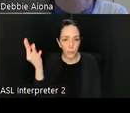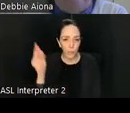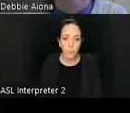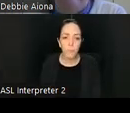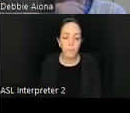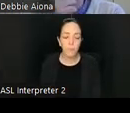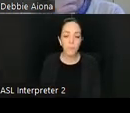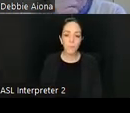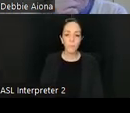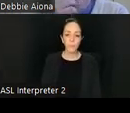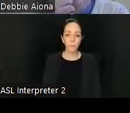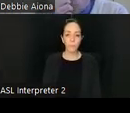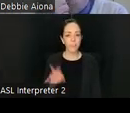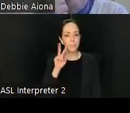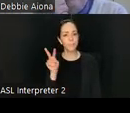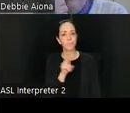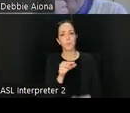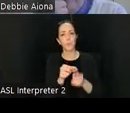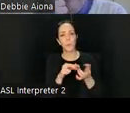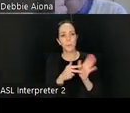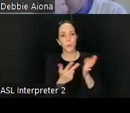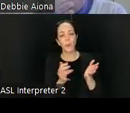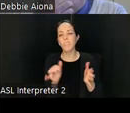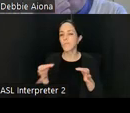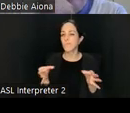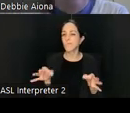bit confused by the use of that term agency. Thanks.